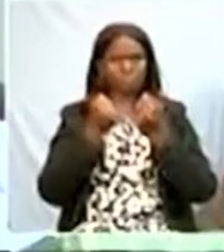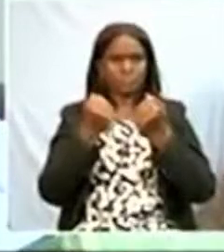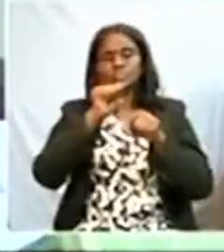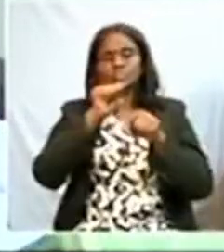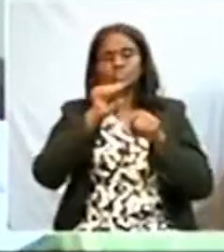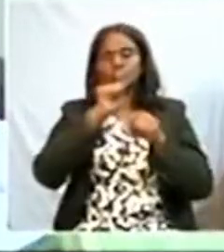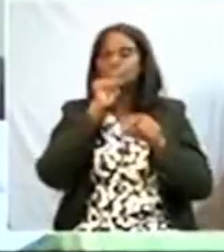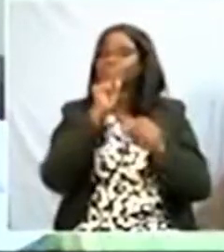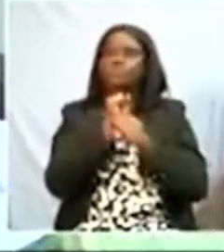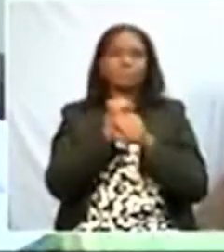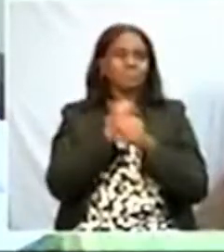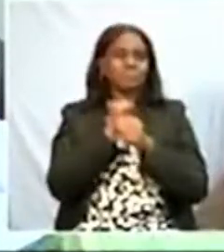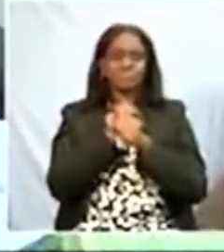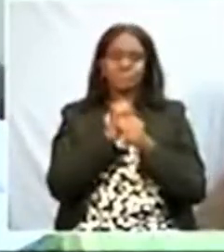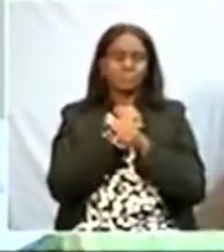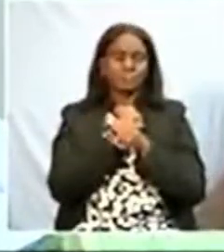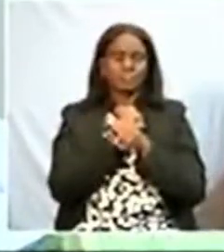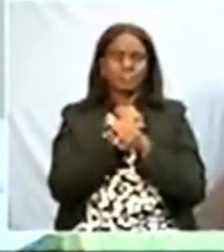anything.